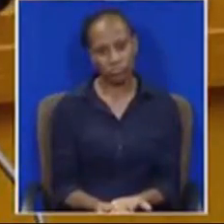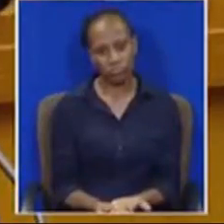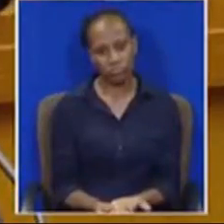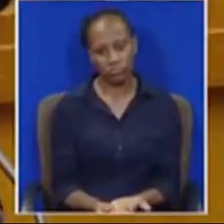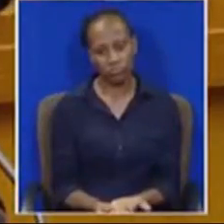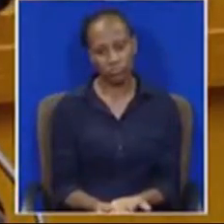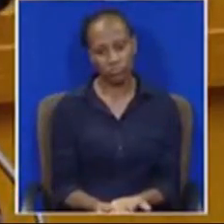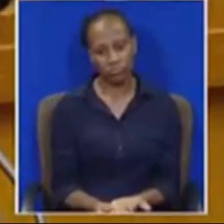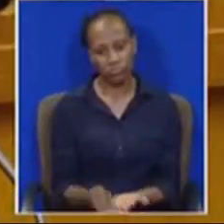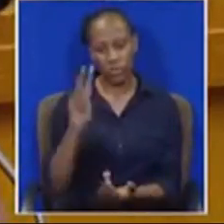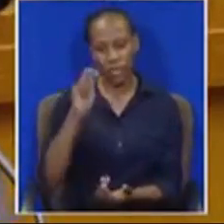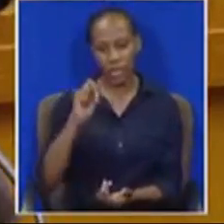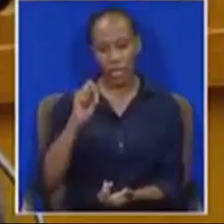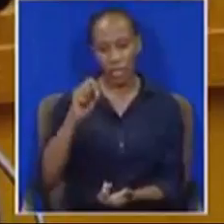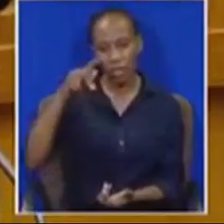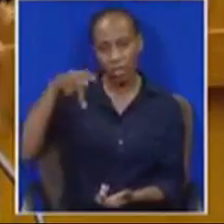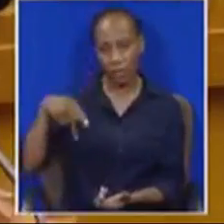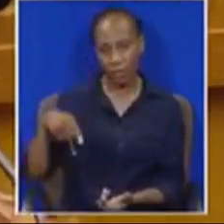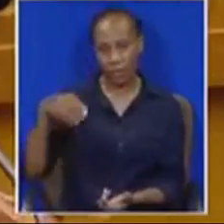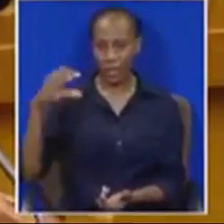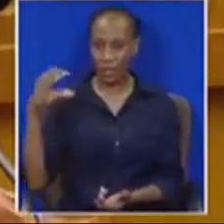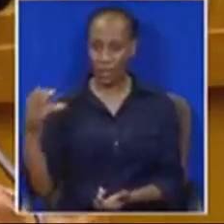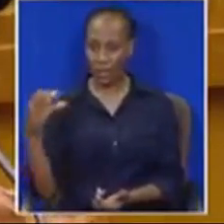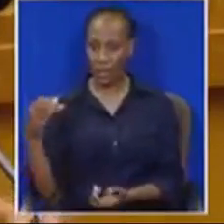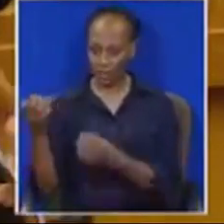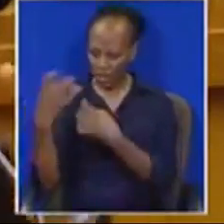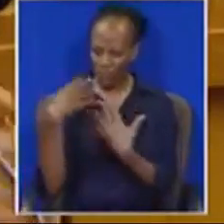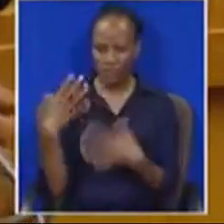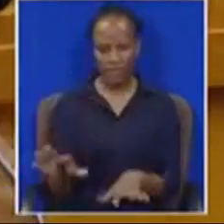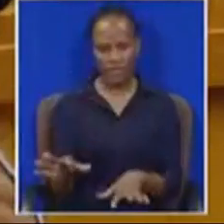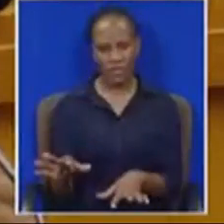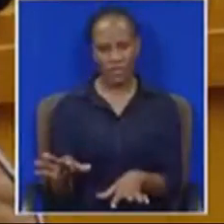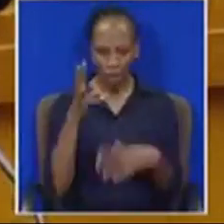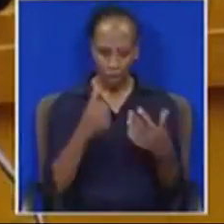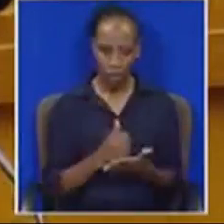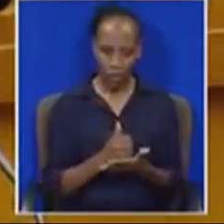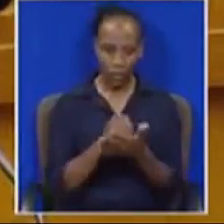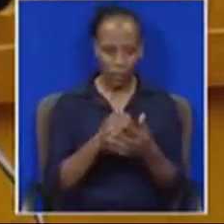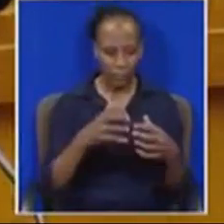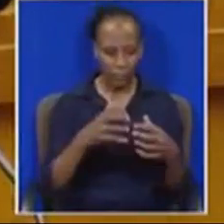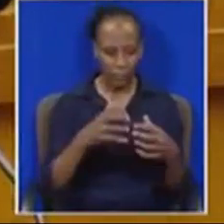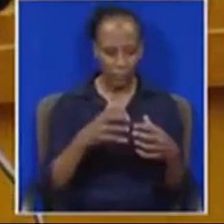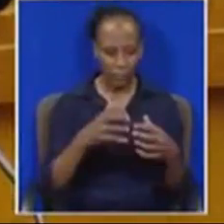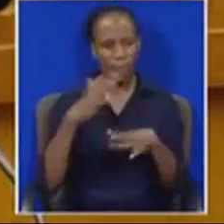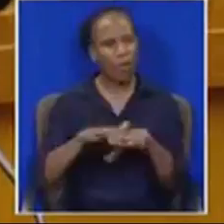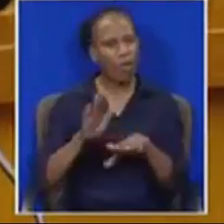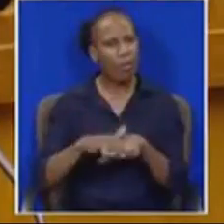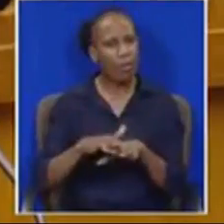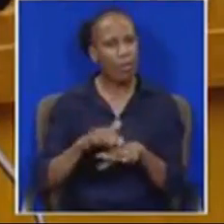aha mesebetsi e lekanang milione ha re tla ho ena ya agriculture.